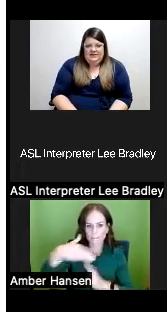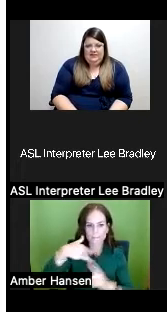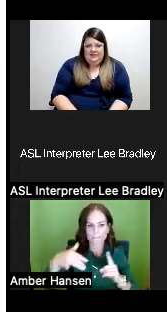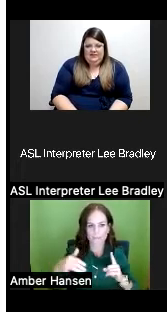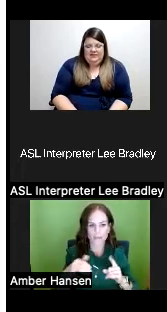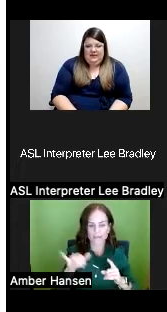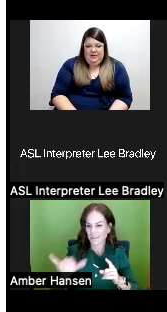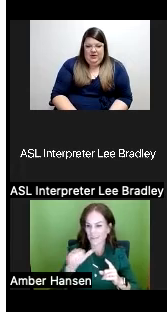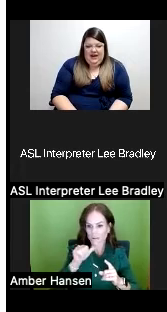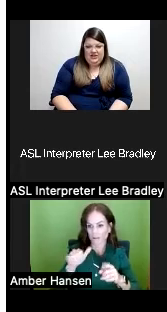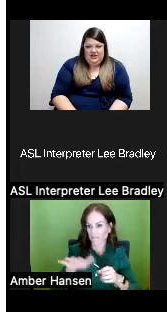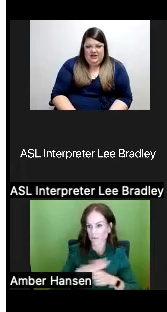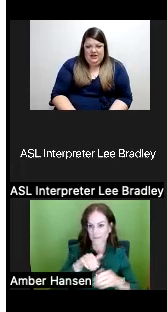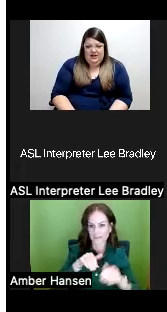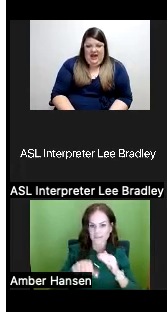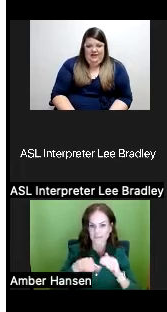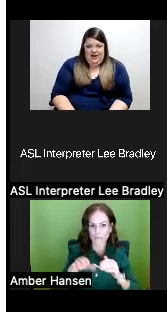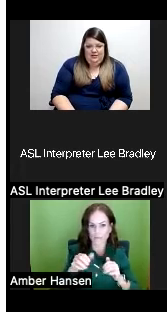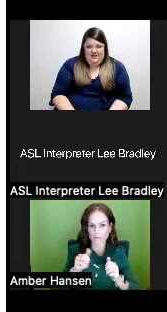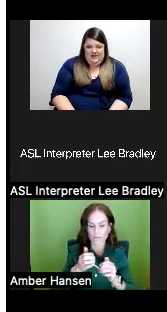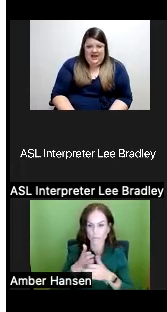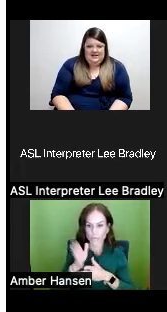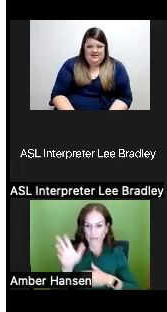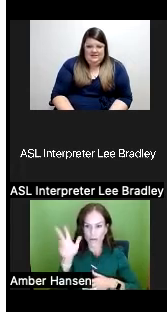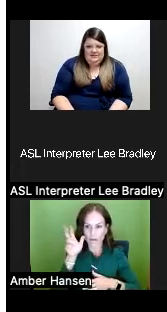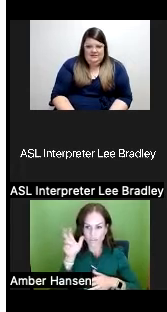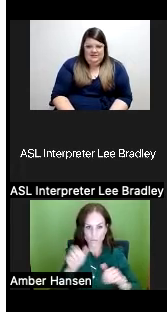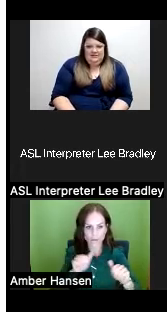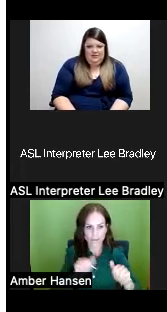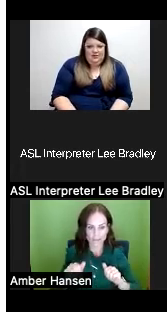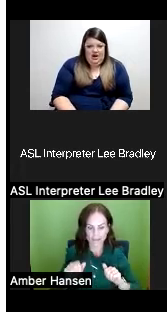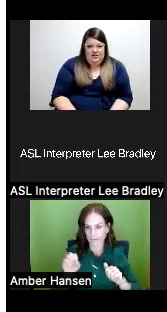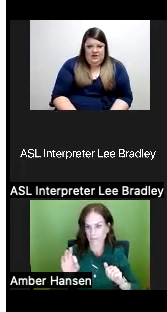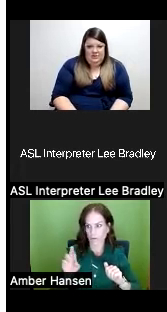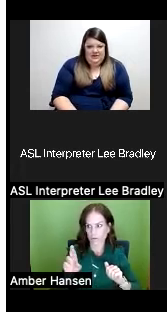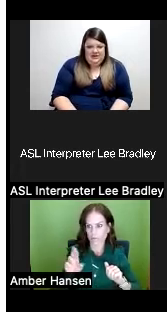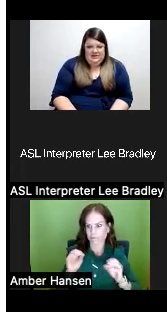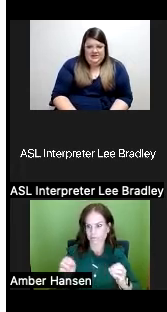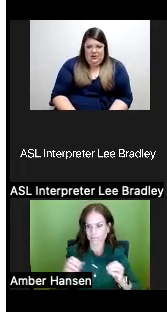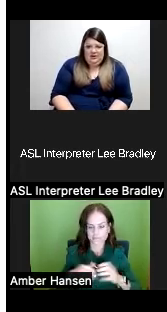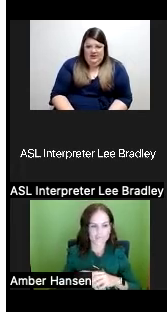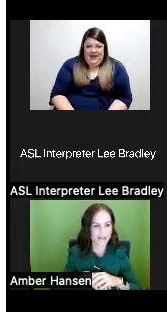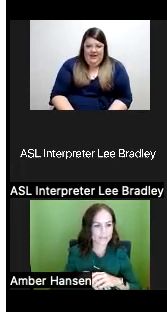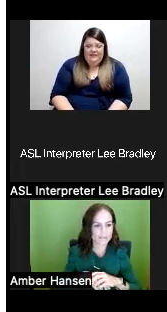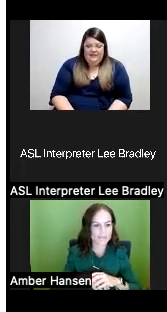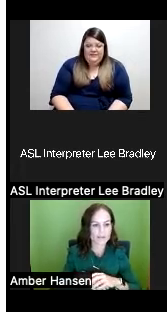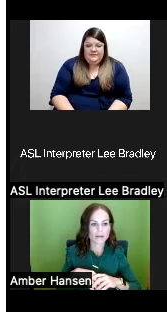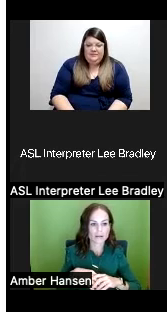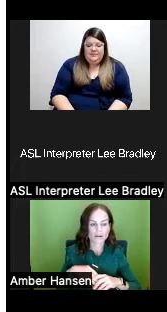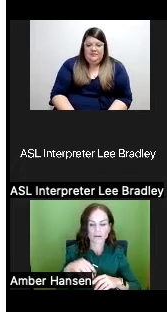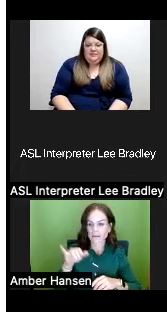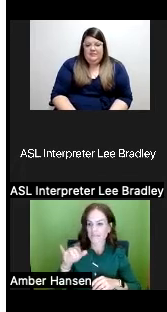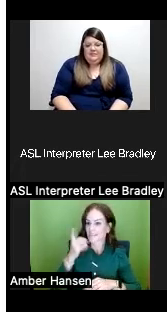indirect family communication, and they're not privy to that through their auditory abilities or their lack of.